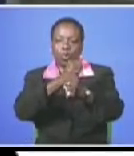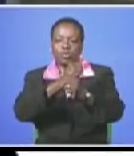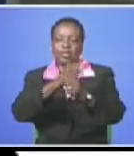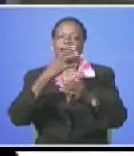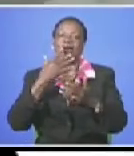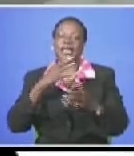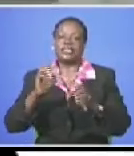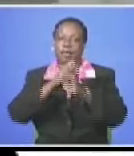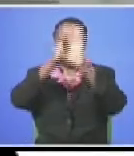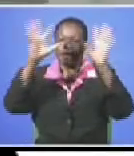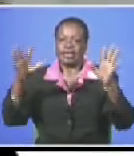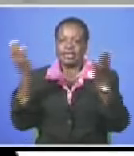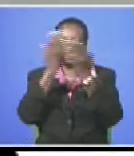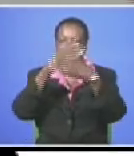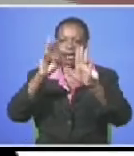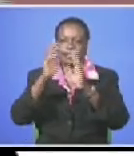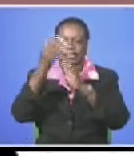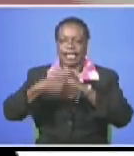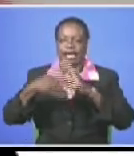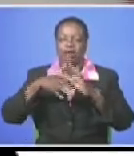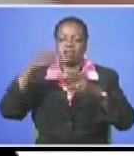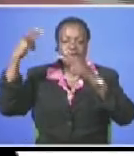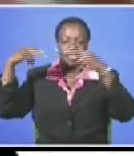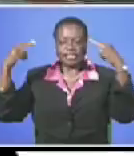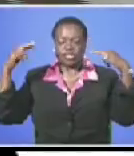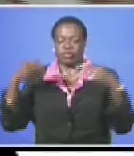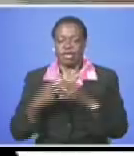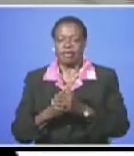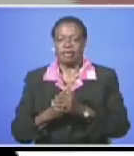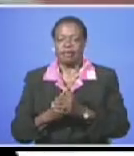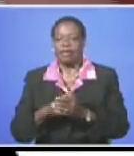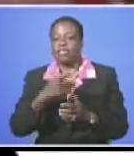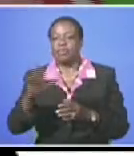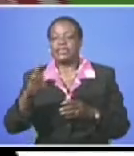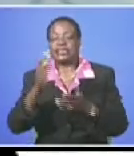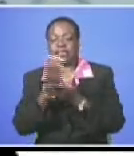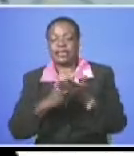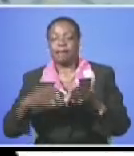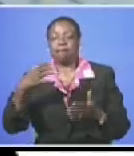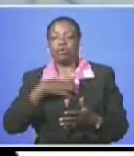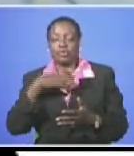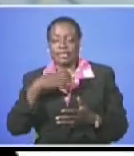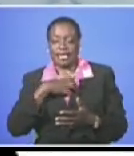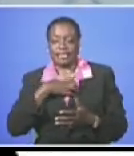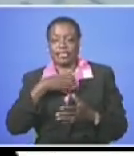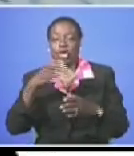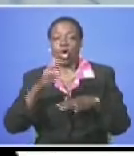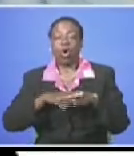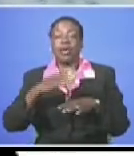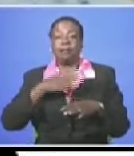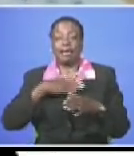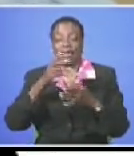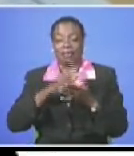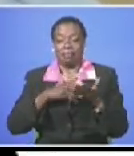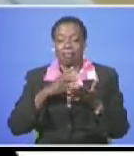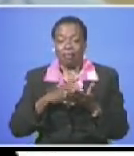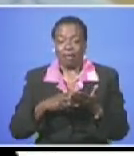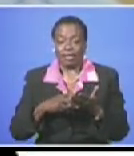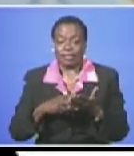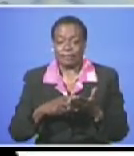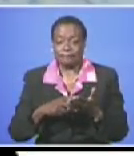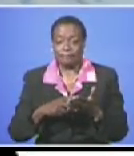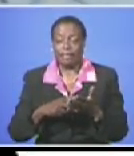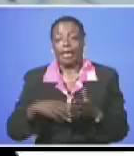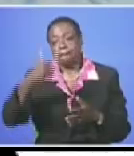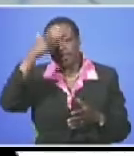of history. There was some protest on my part and some suggestion about the application to the wall.